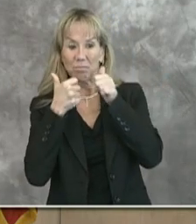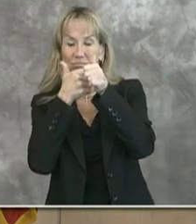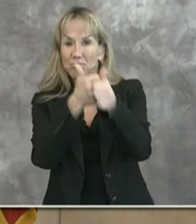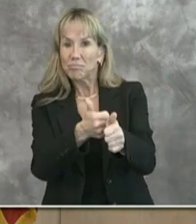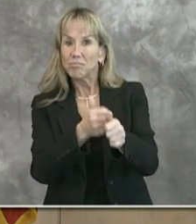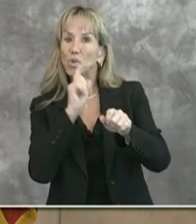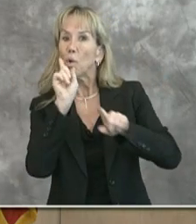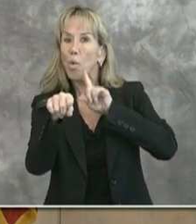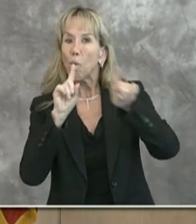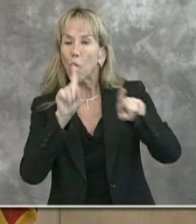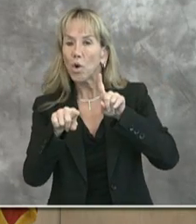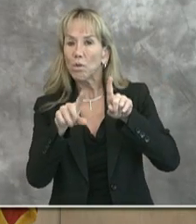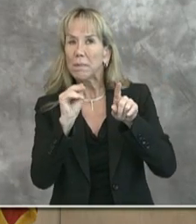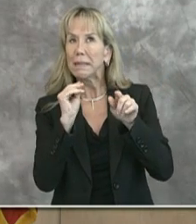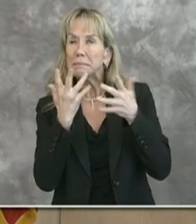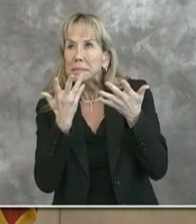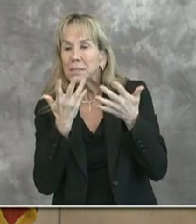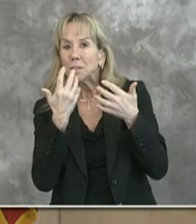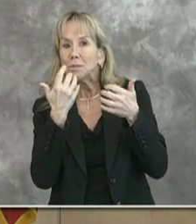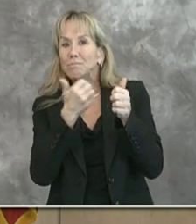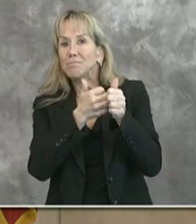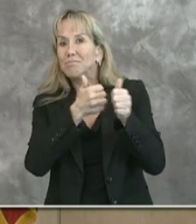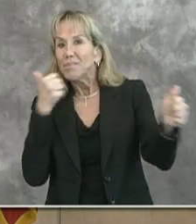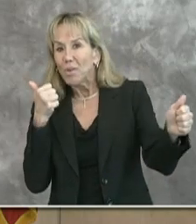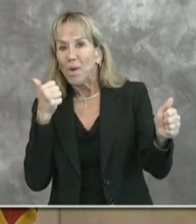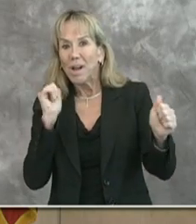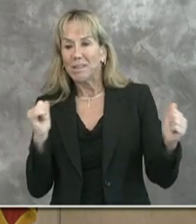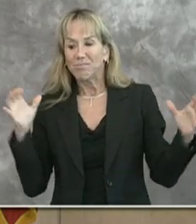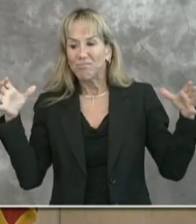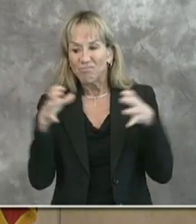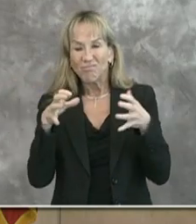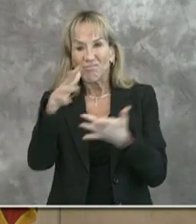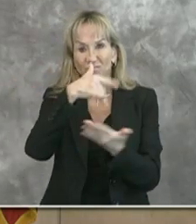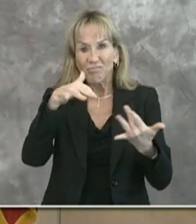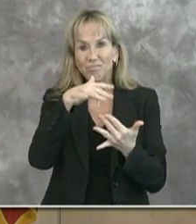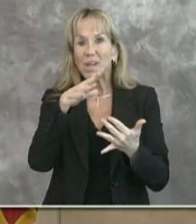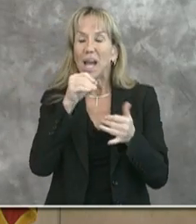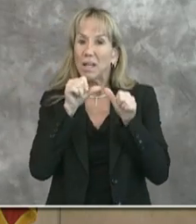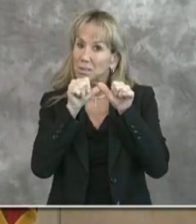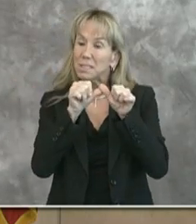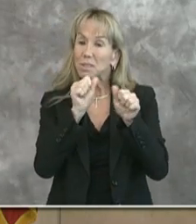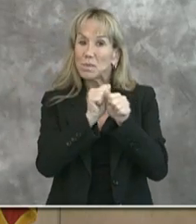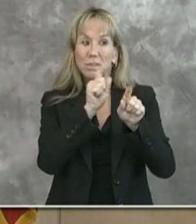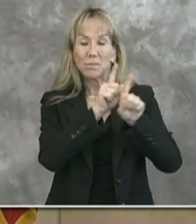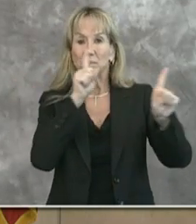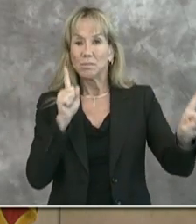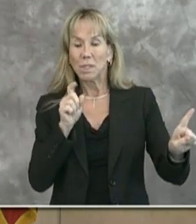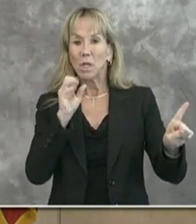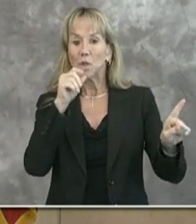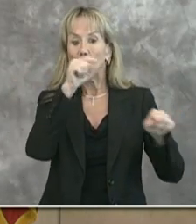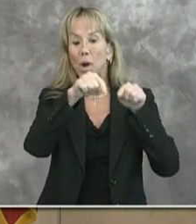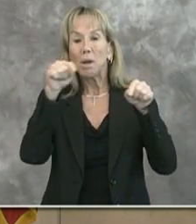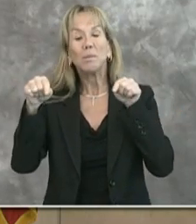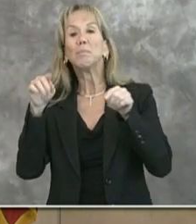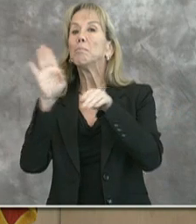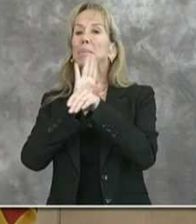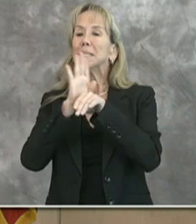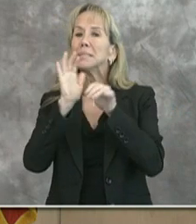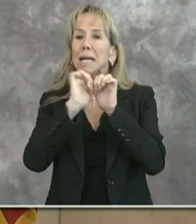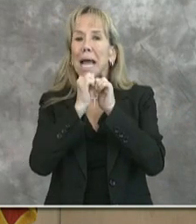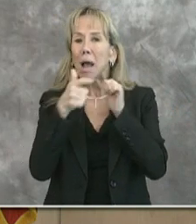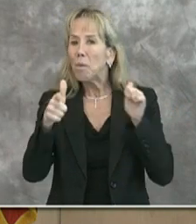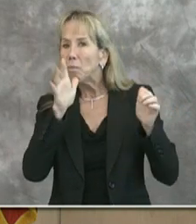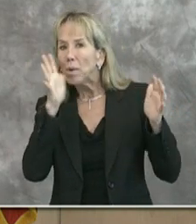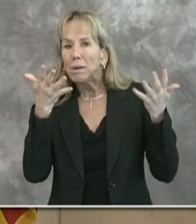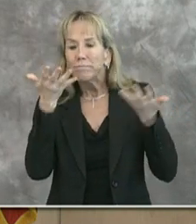gatherings and maintain social distancing, and what new measures will these new sectors be introducing as we enter